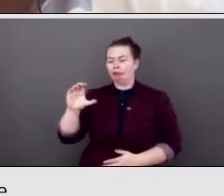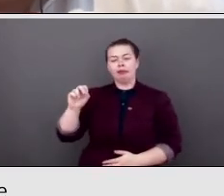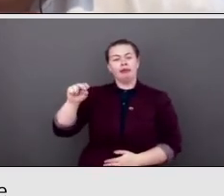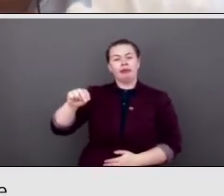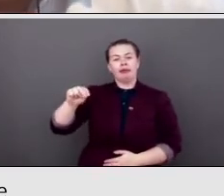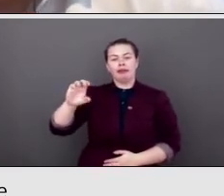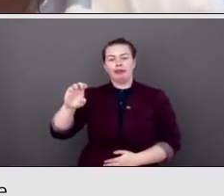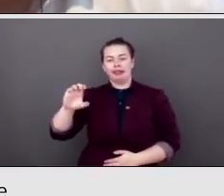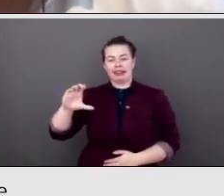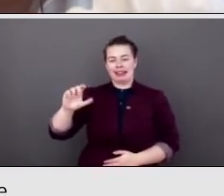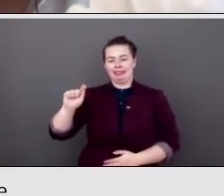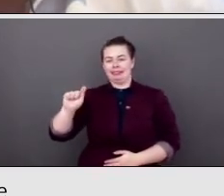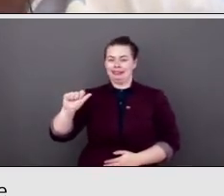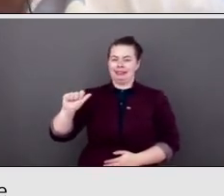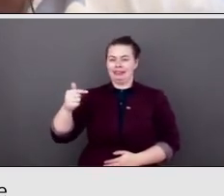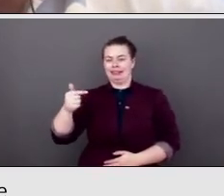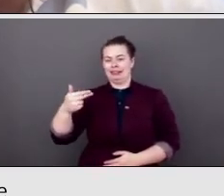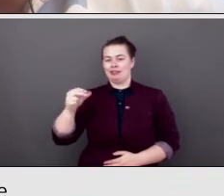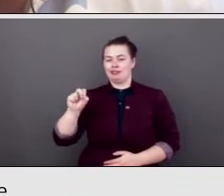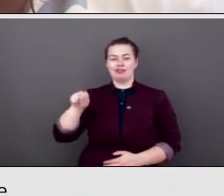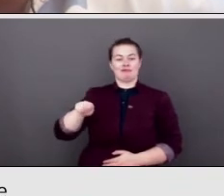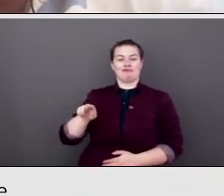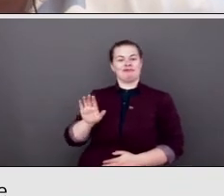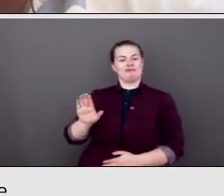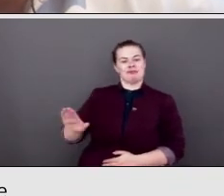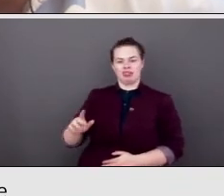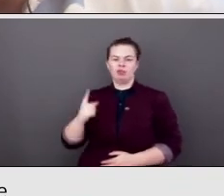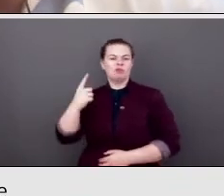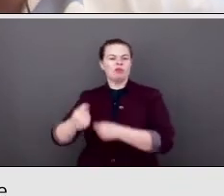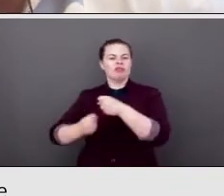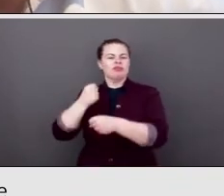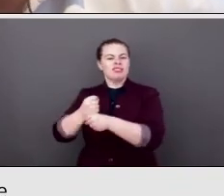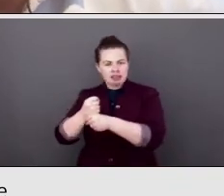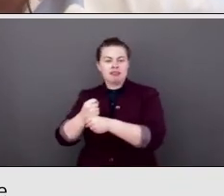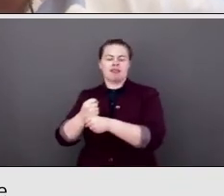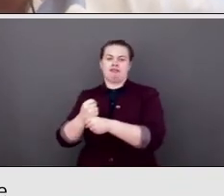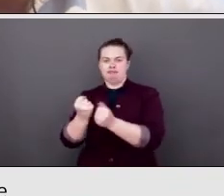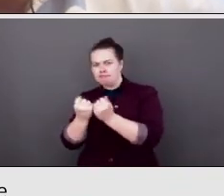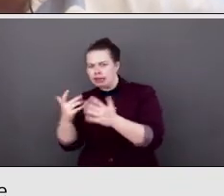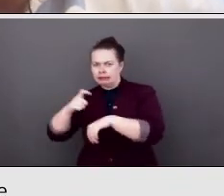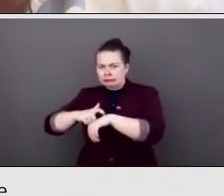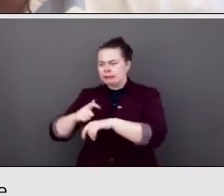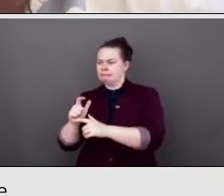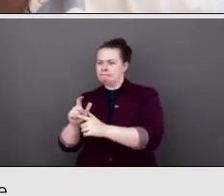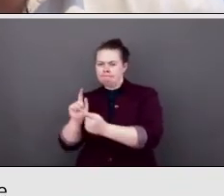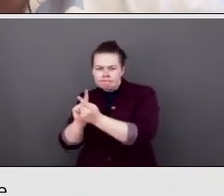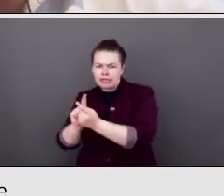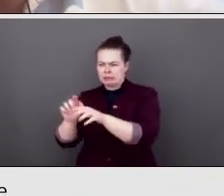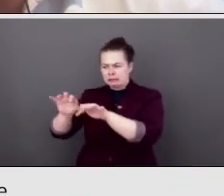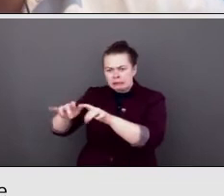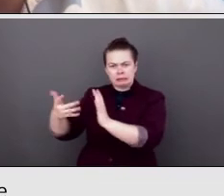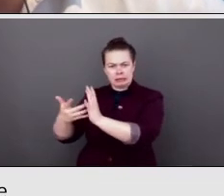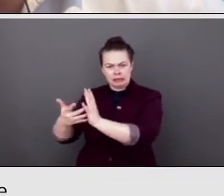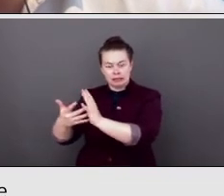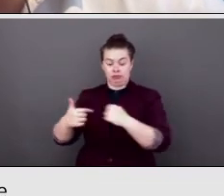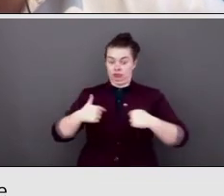year. And in our case, what we want to perform and validate our quality and adherence to